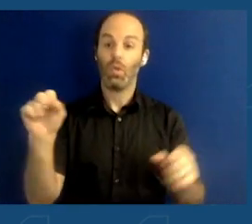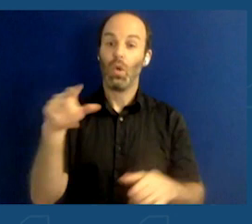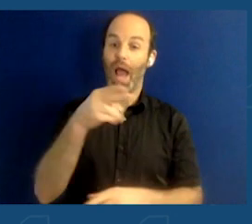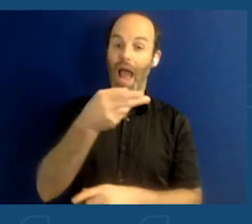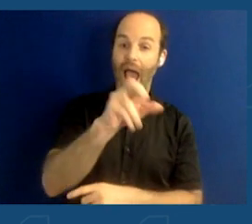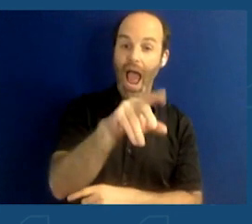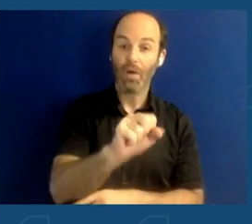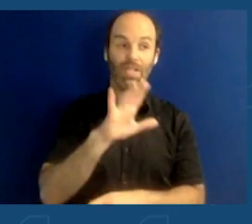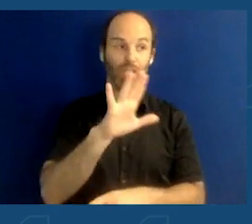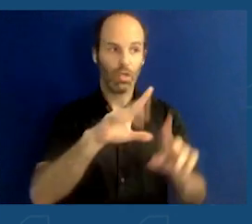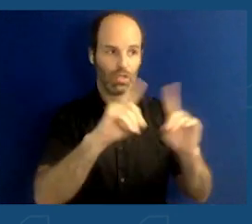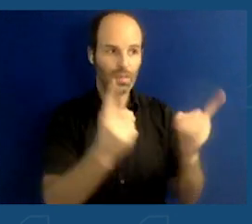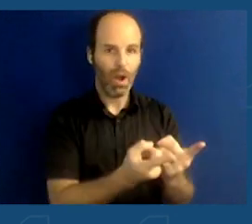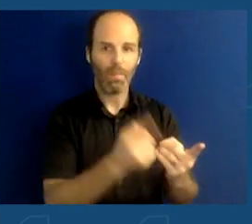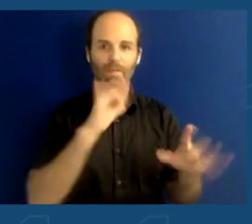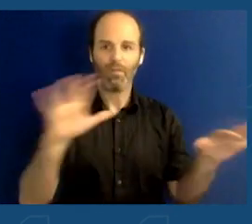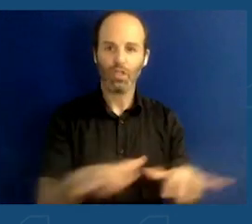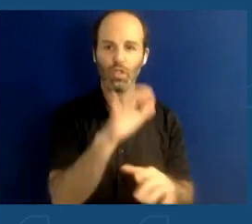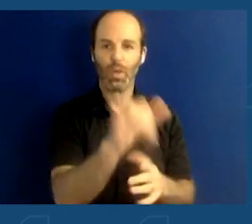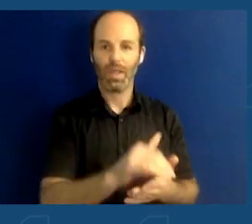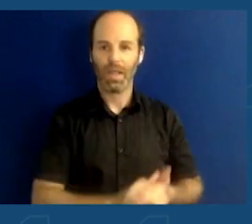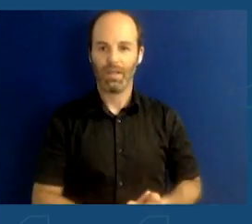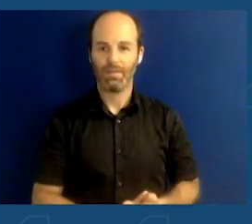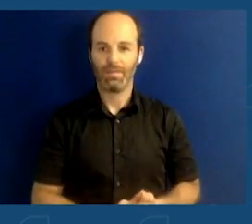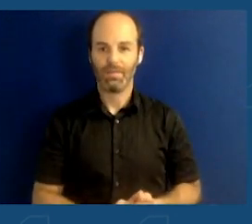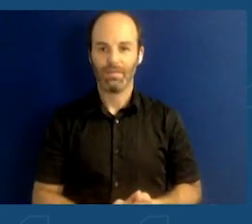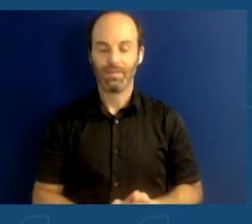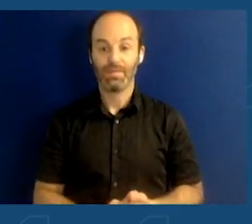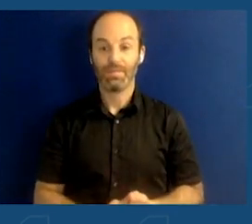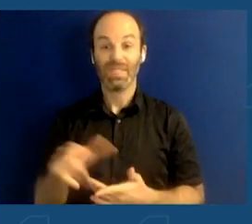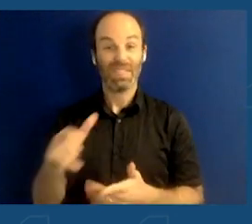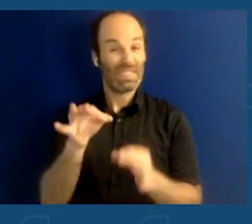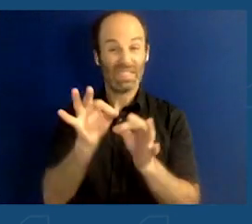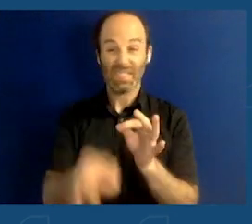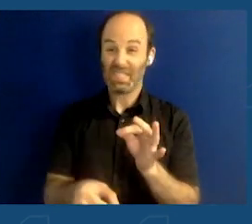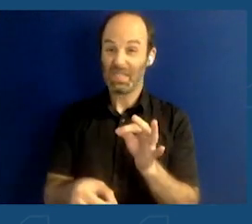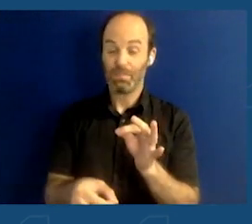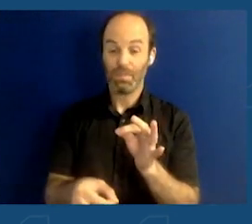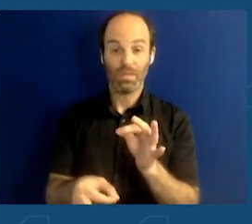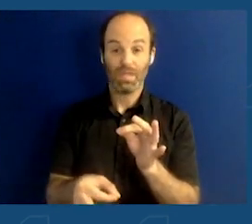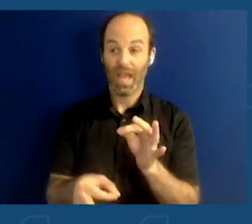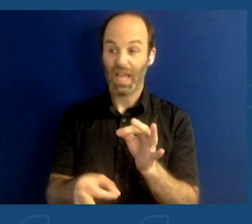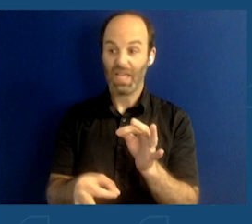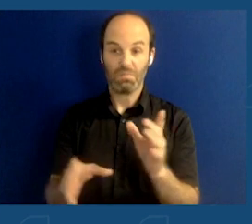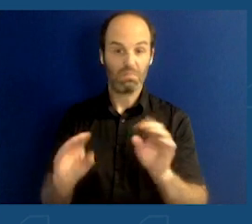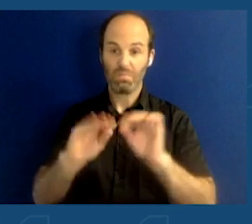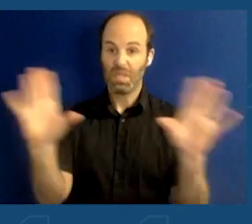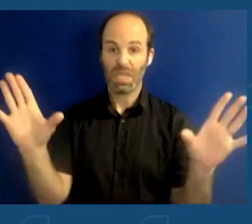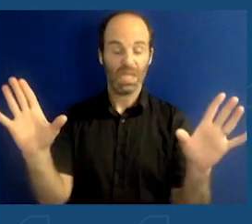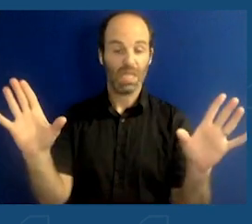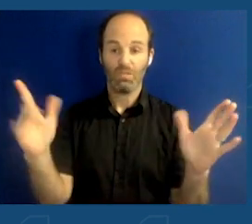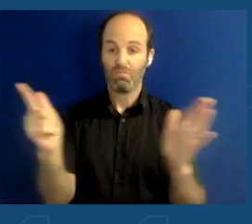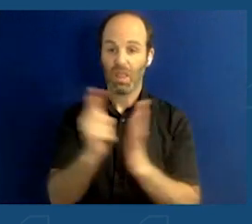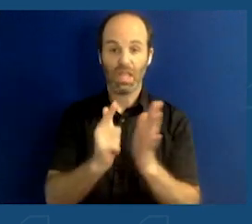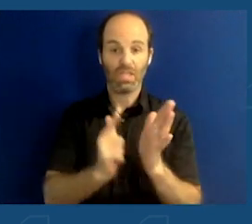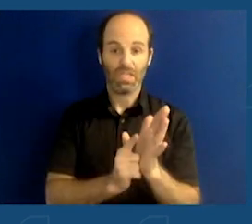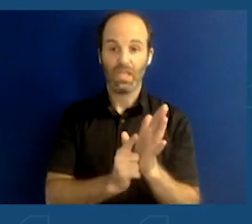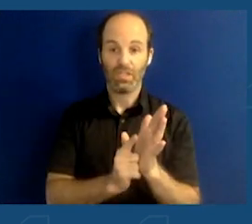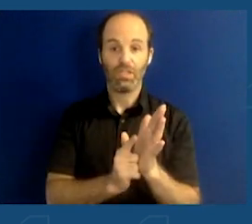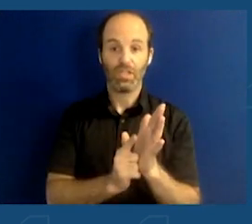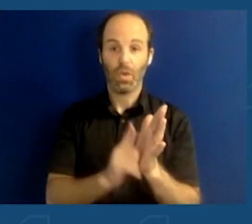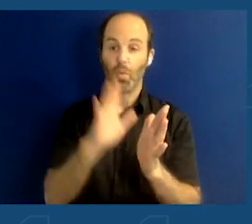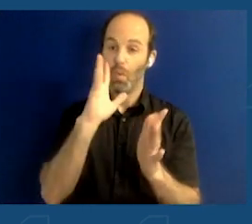today. This simple and sensible legislation will ensure that thousands of